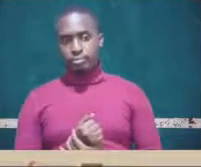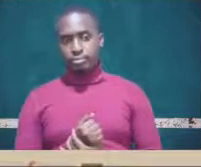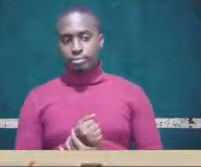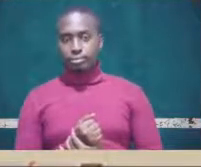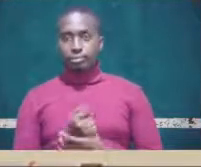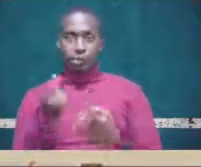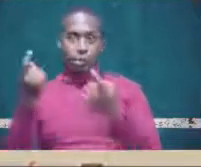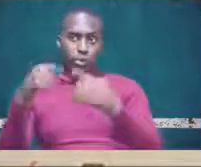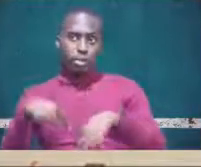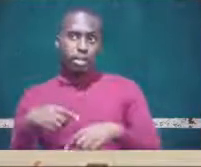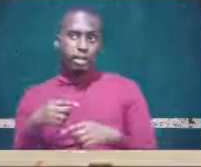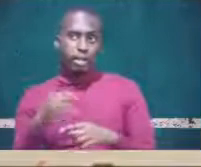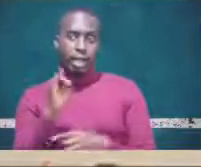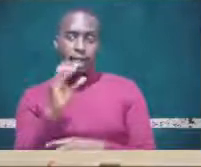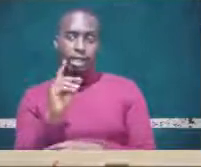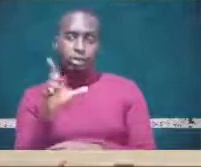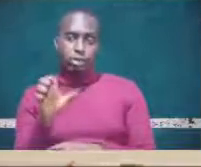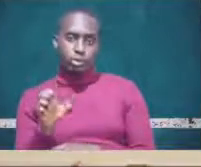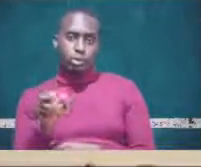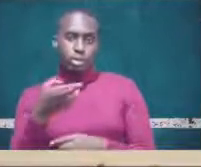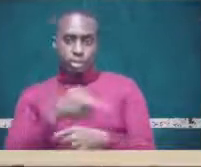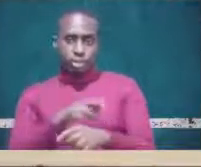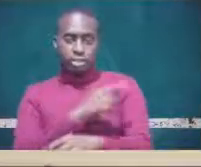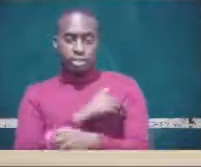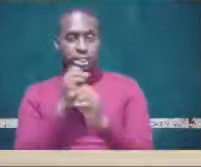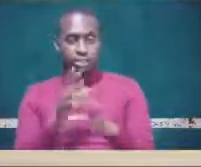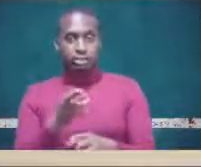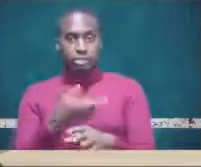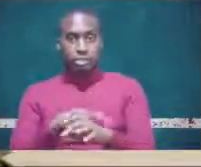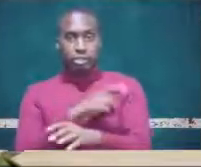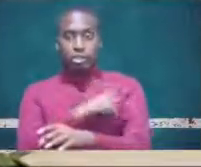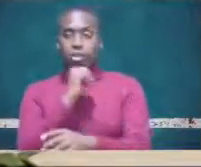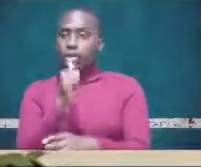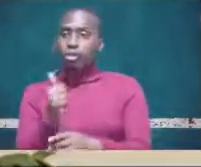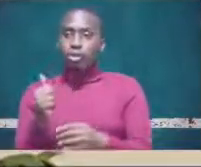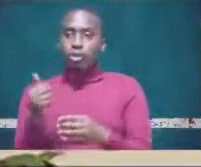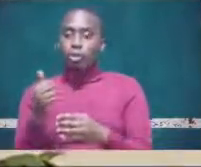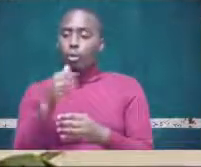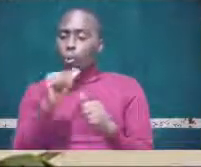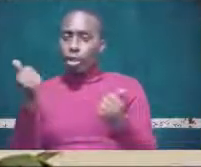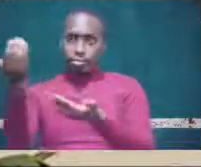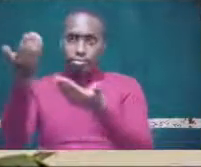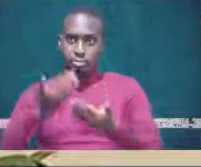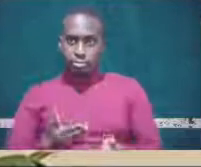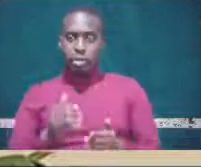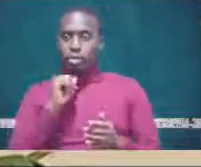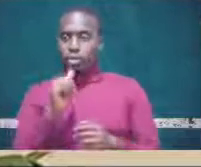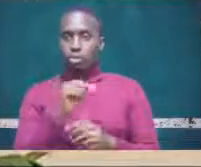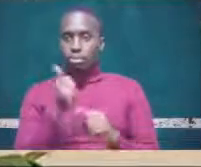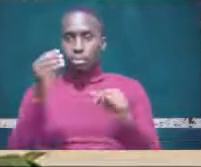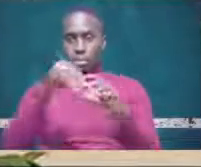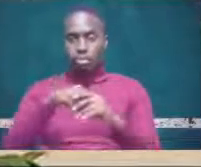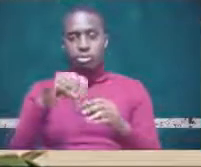exploitation of idle resources. When resources are not fully exploited, these are resources that are there not being put